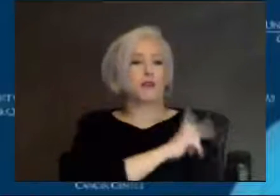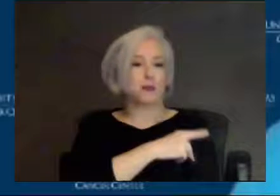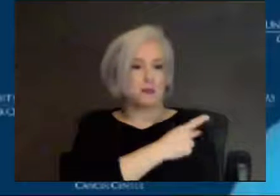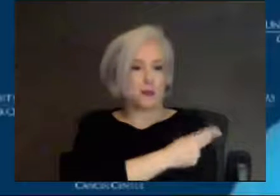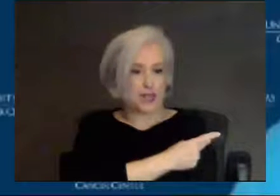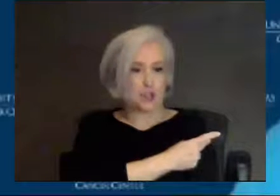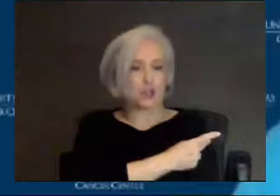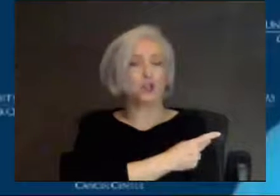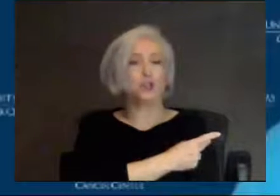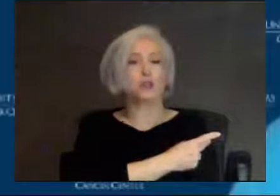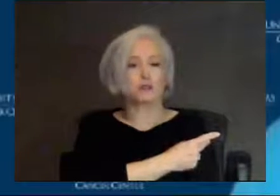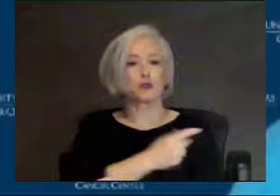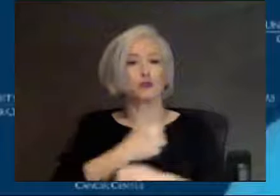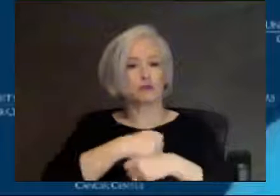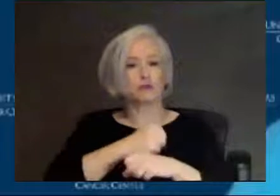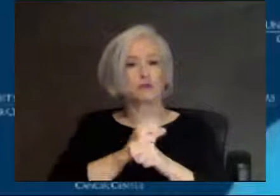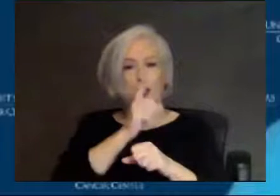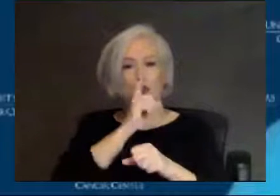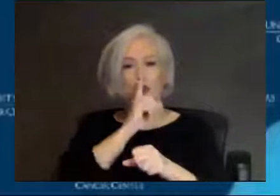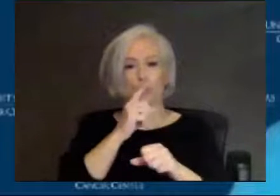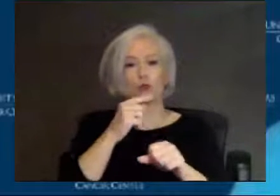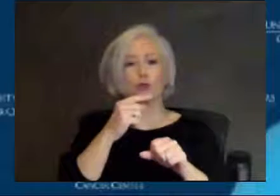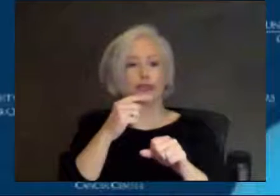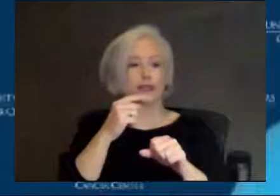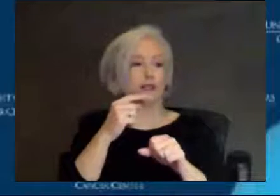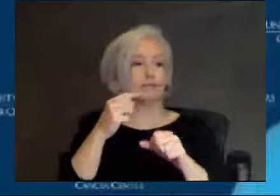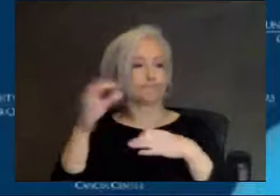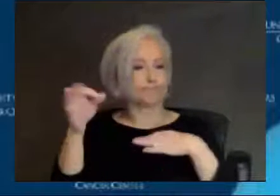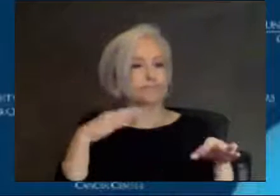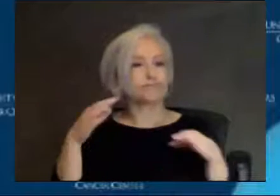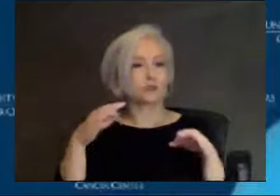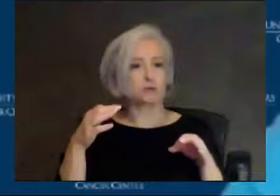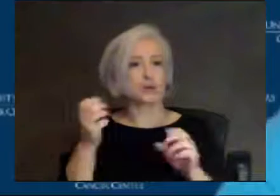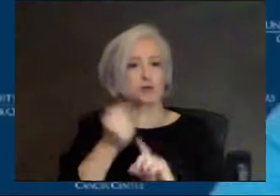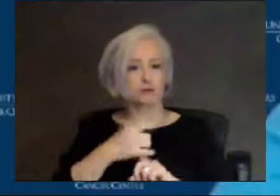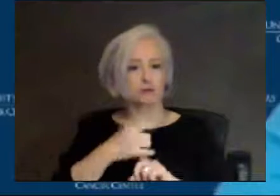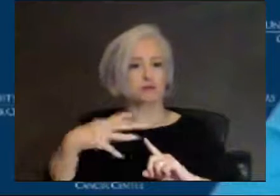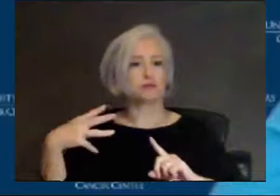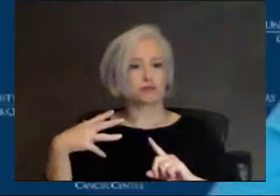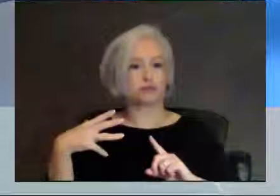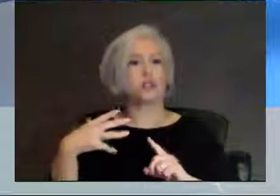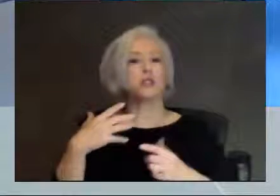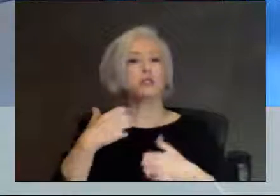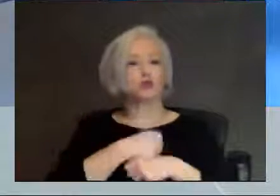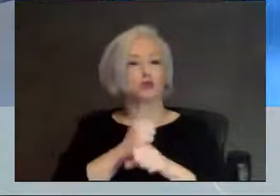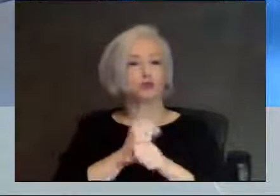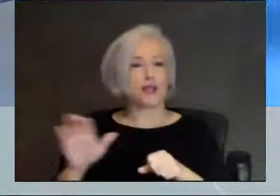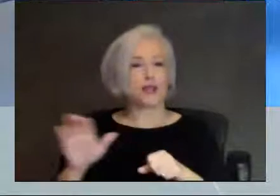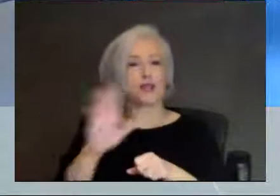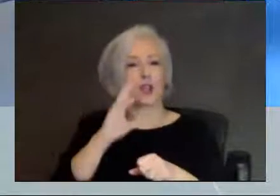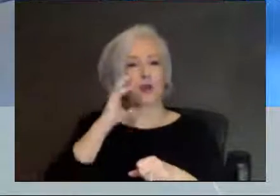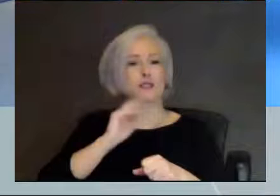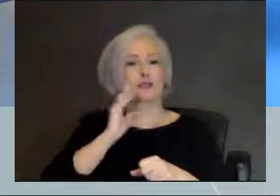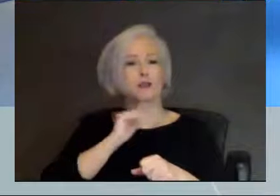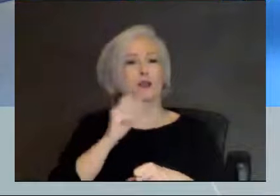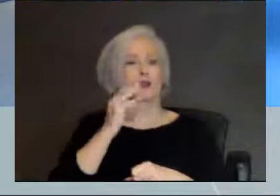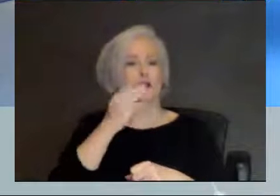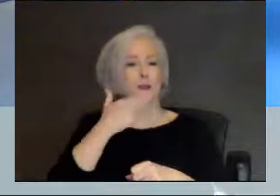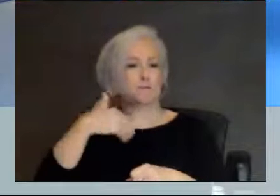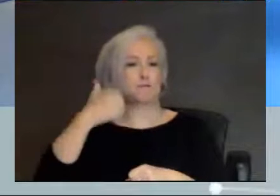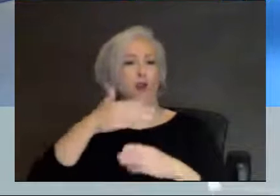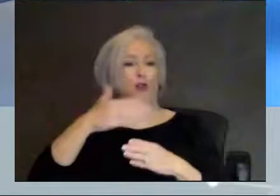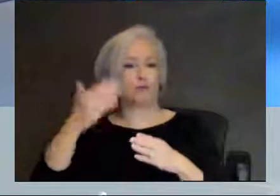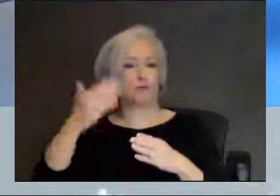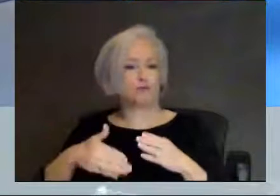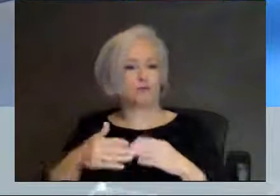that out so that we can make the patient experience better in the end. Okay, so Dr. Dandawanda, could you